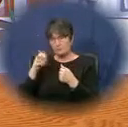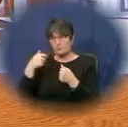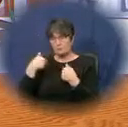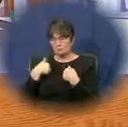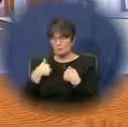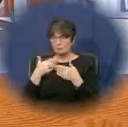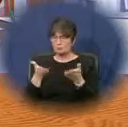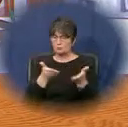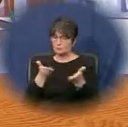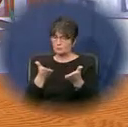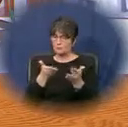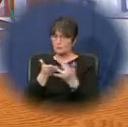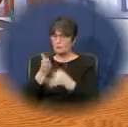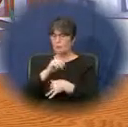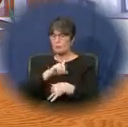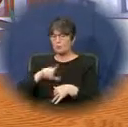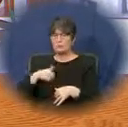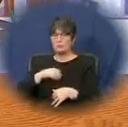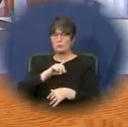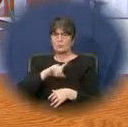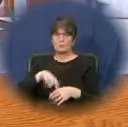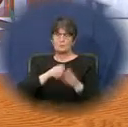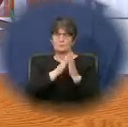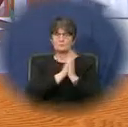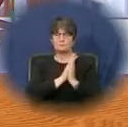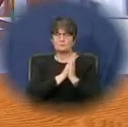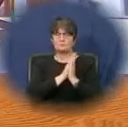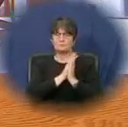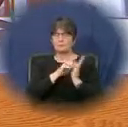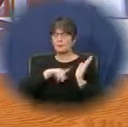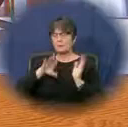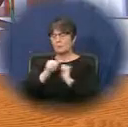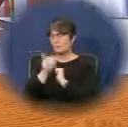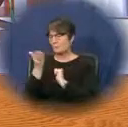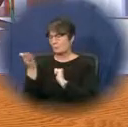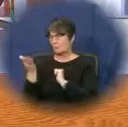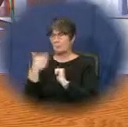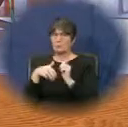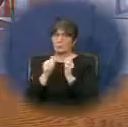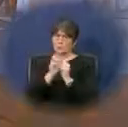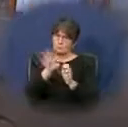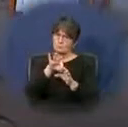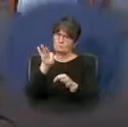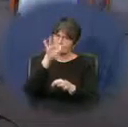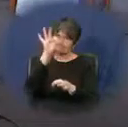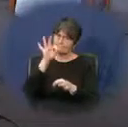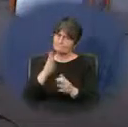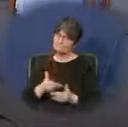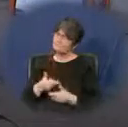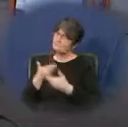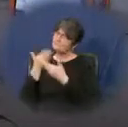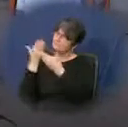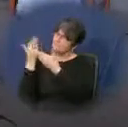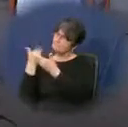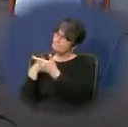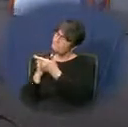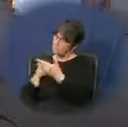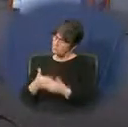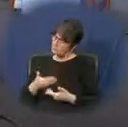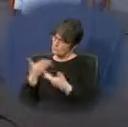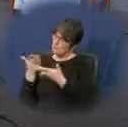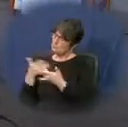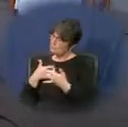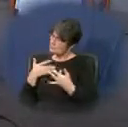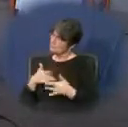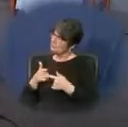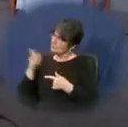serve. Amen. Through Christ our Lord. Amen. The Lord be with you. And with your spirit. Lift up your hearts. We lift them up to